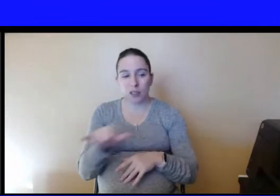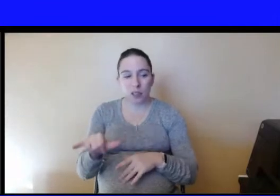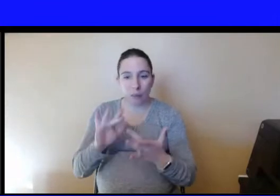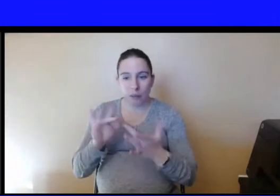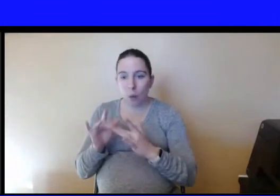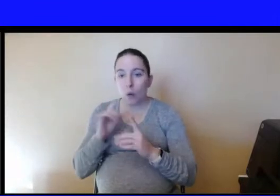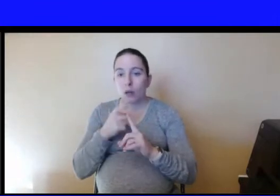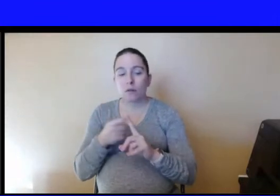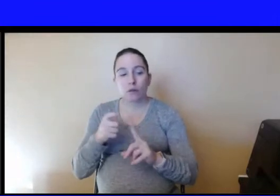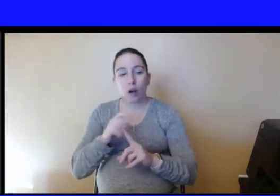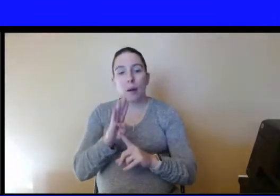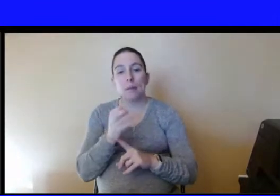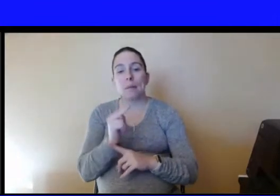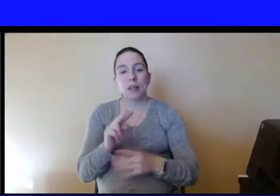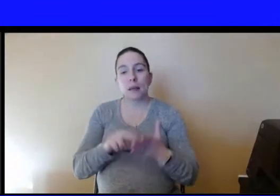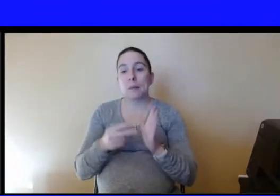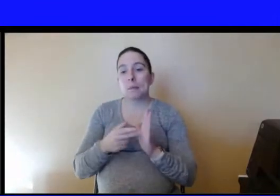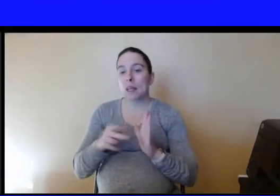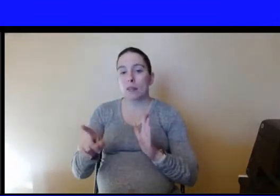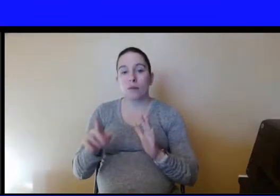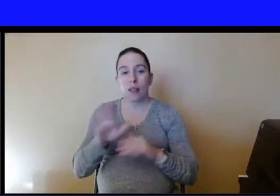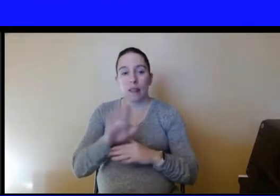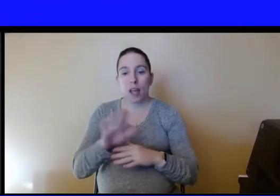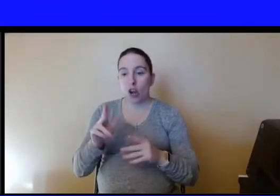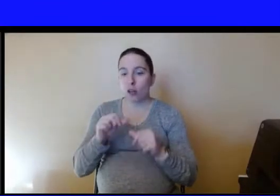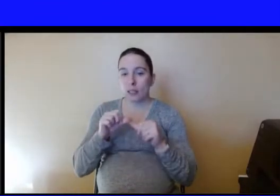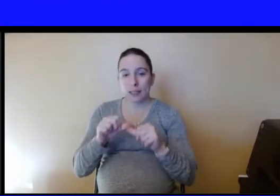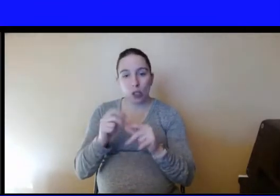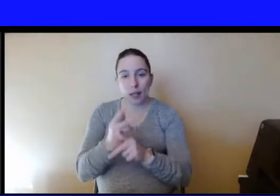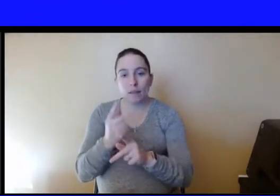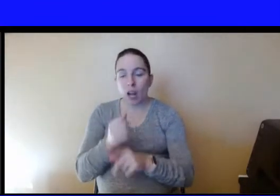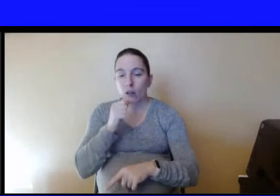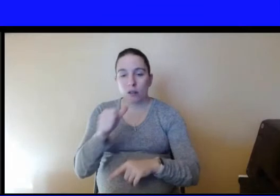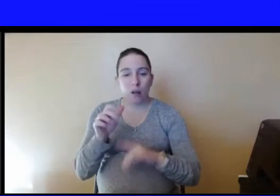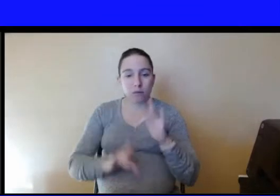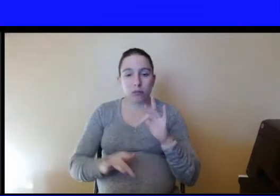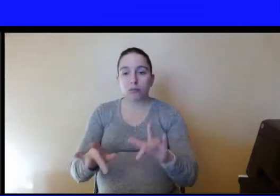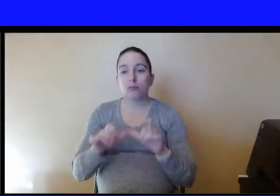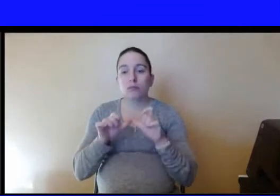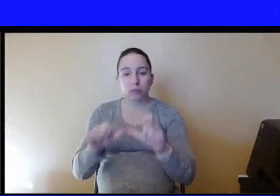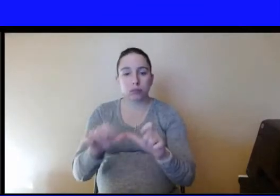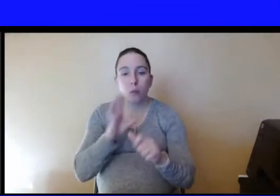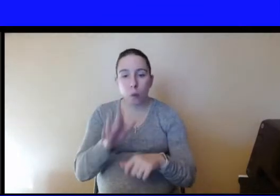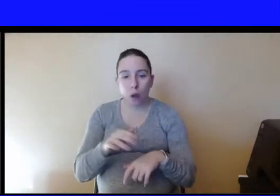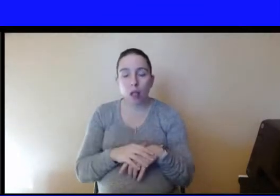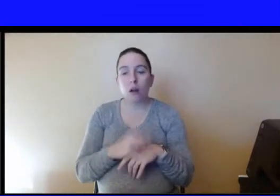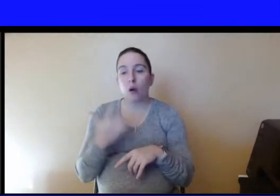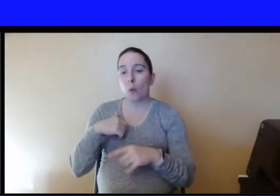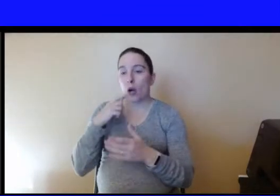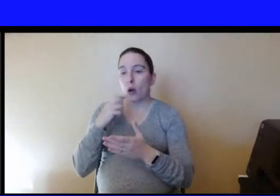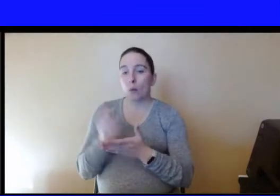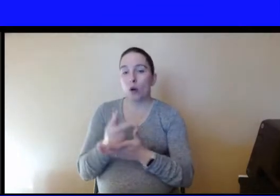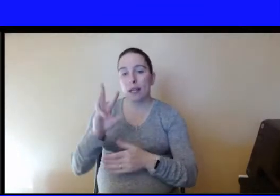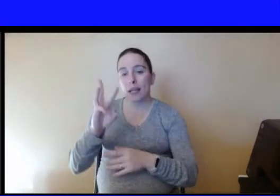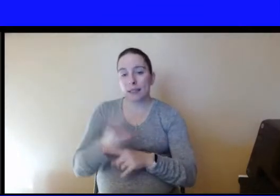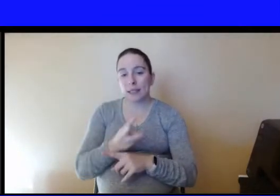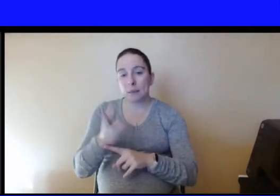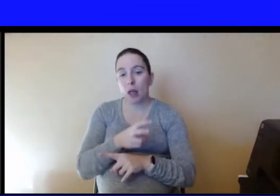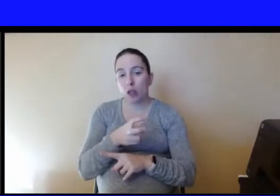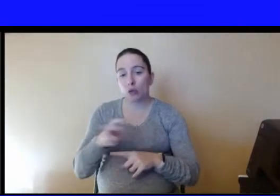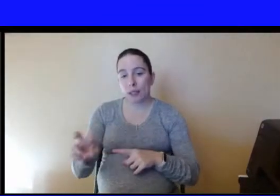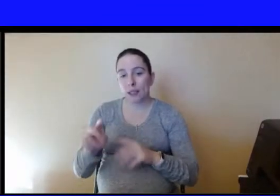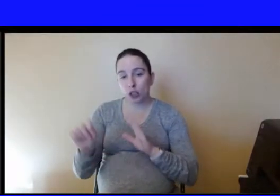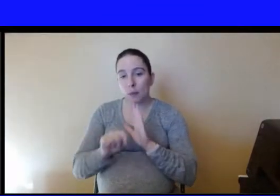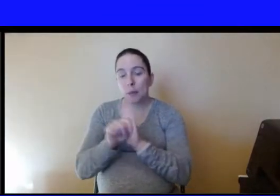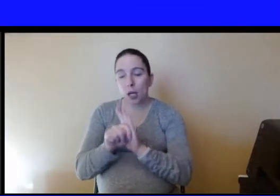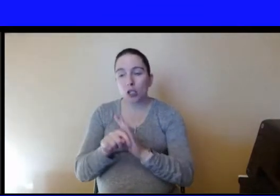teams will work on transitioning them to an in-network provider over the course of the 6 months. And then at this point, four